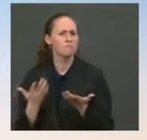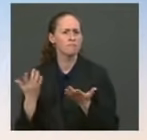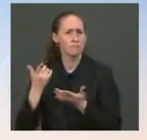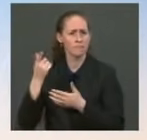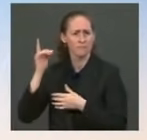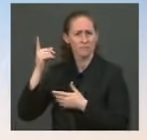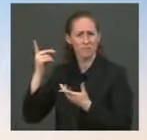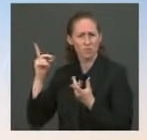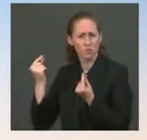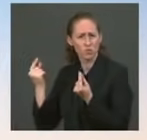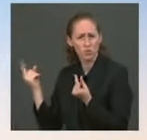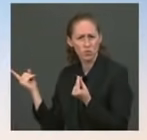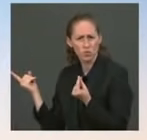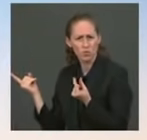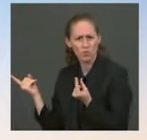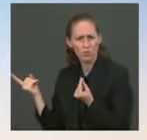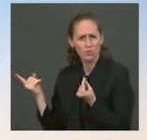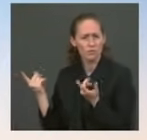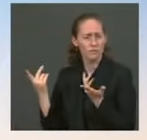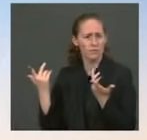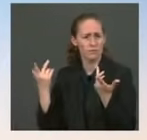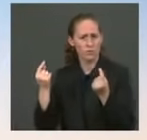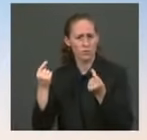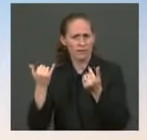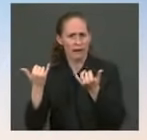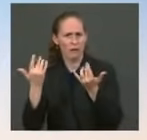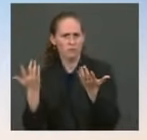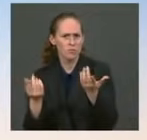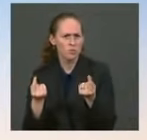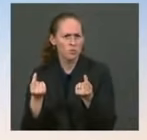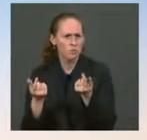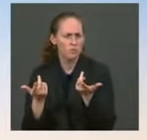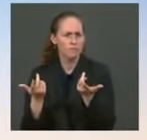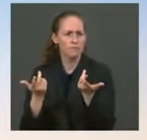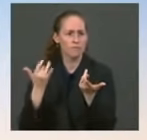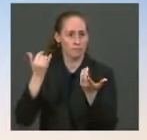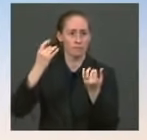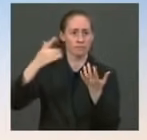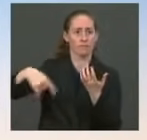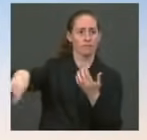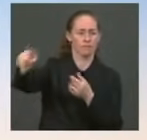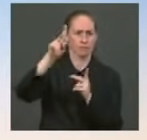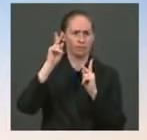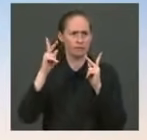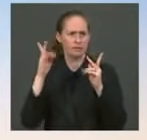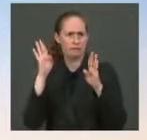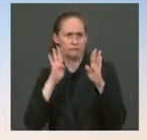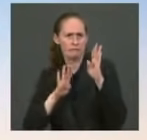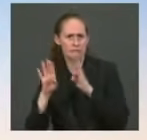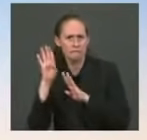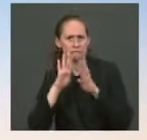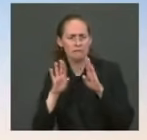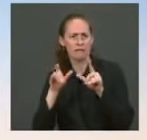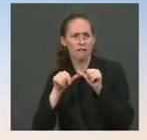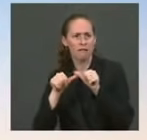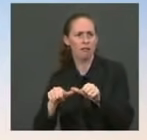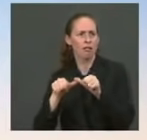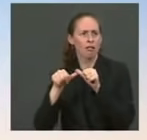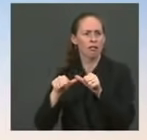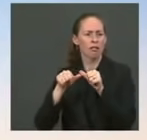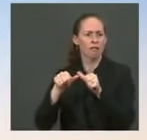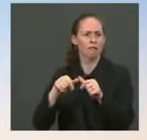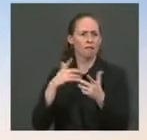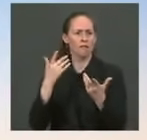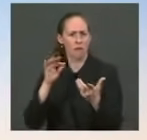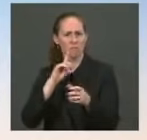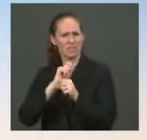do to address that, given that members of your party are concerned about this ongoing attempt or actual review of